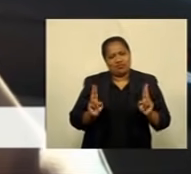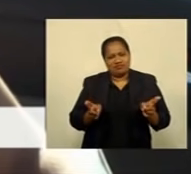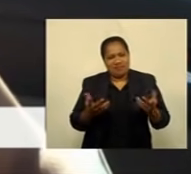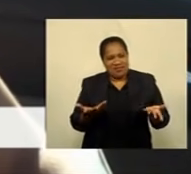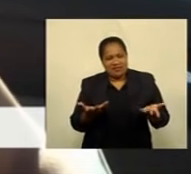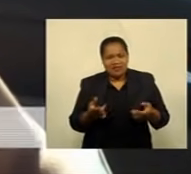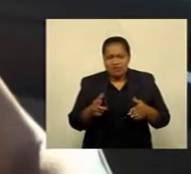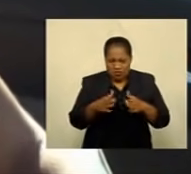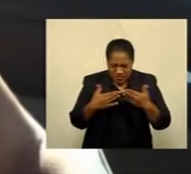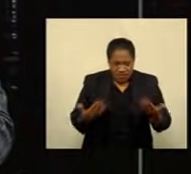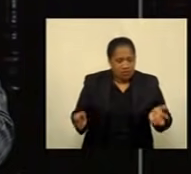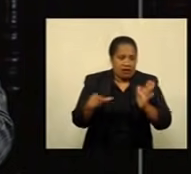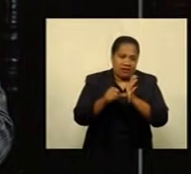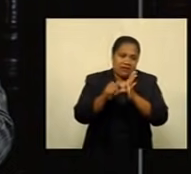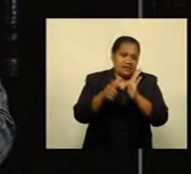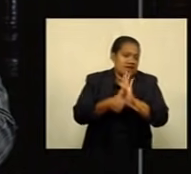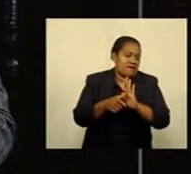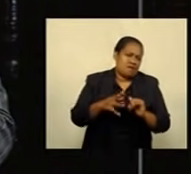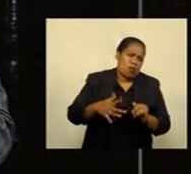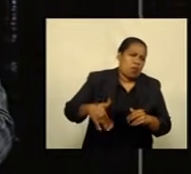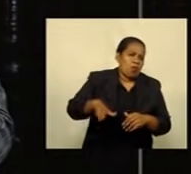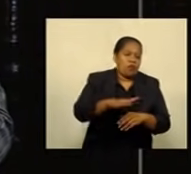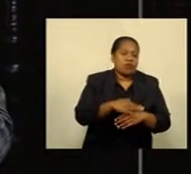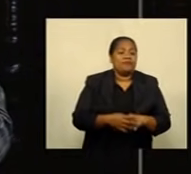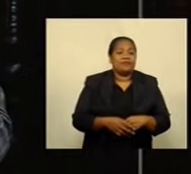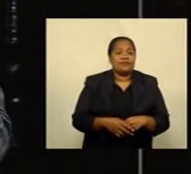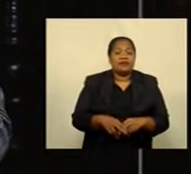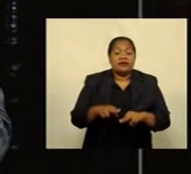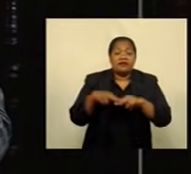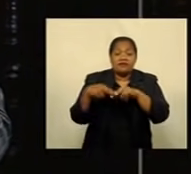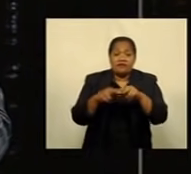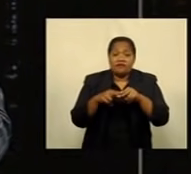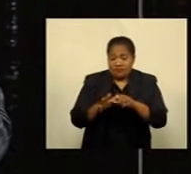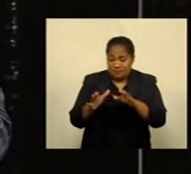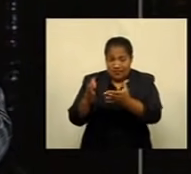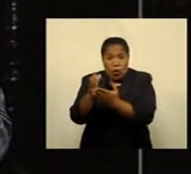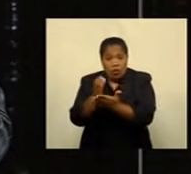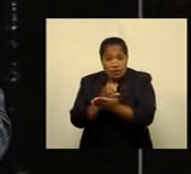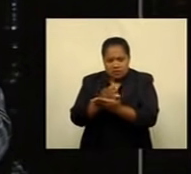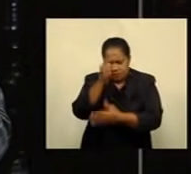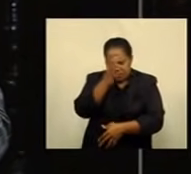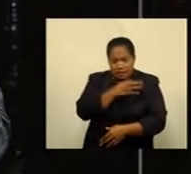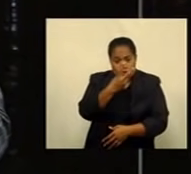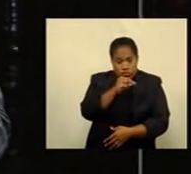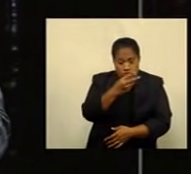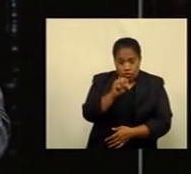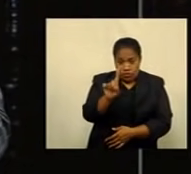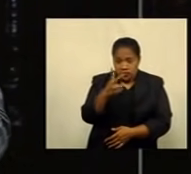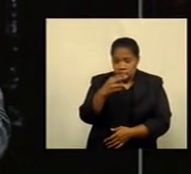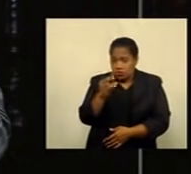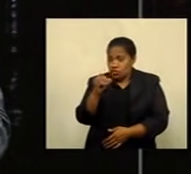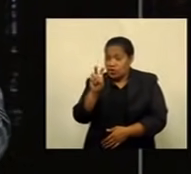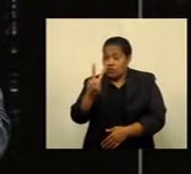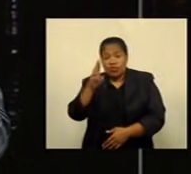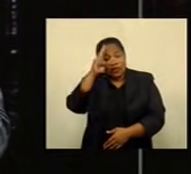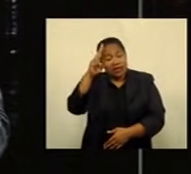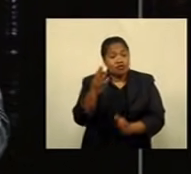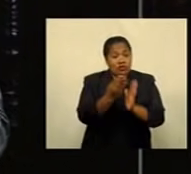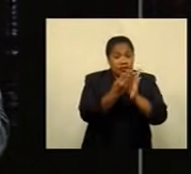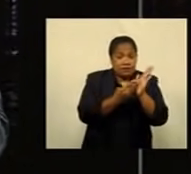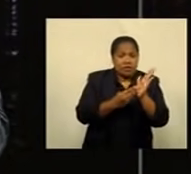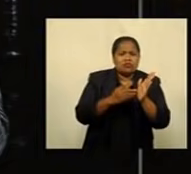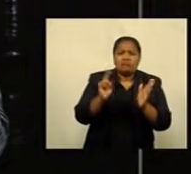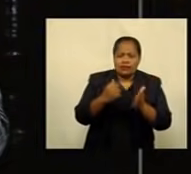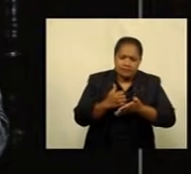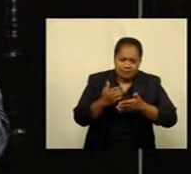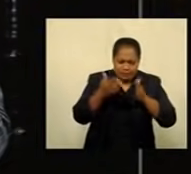hard time for everyone now. The Fiji Chamber of Commerce believes the 2021-2022 national budget is aimed at assisting